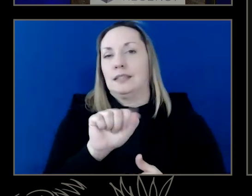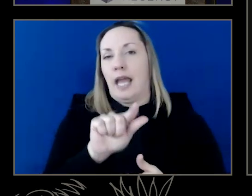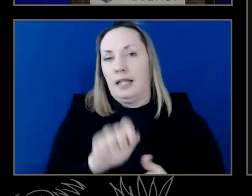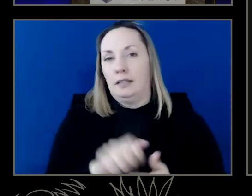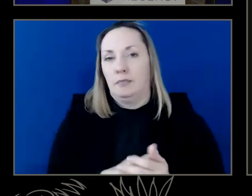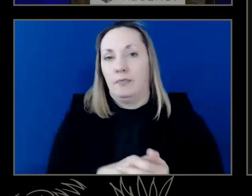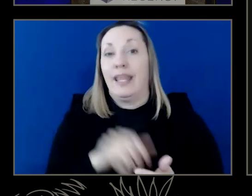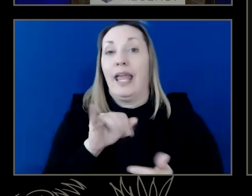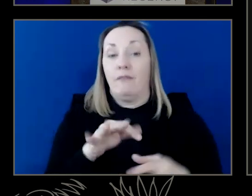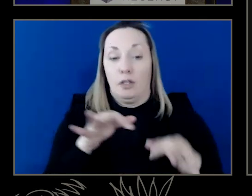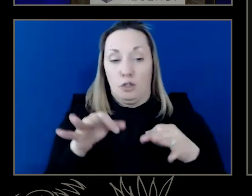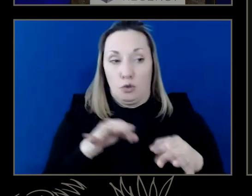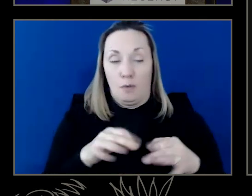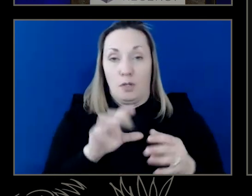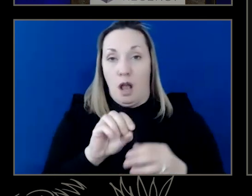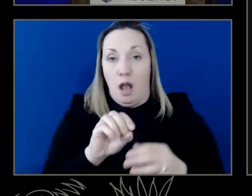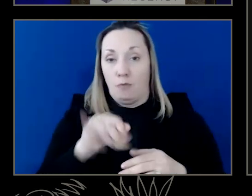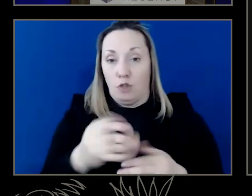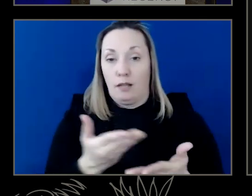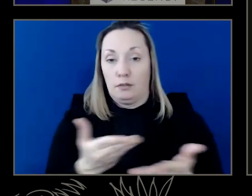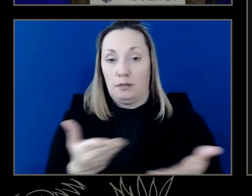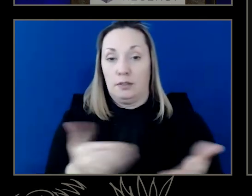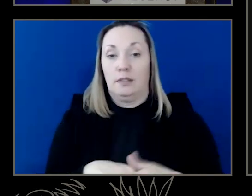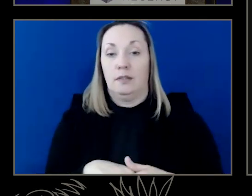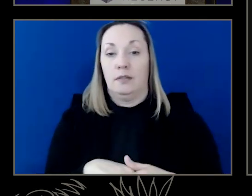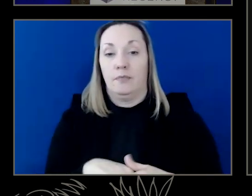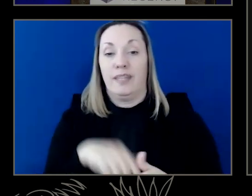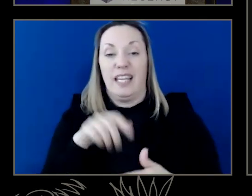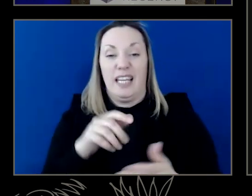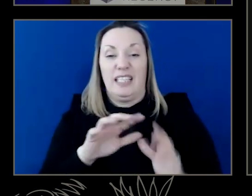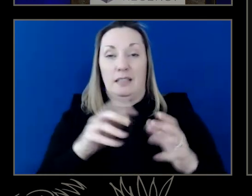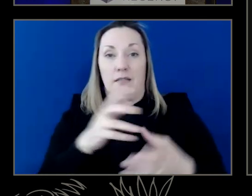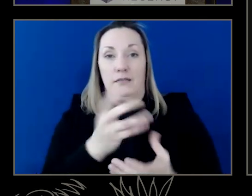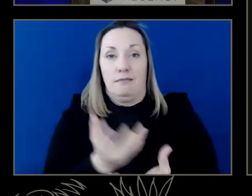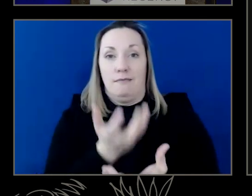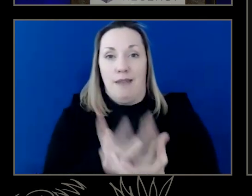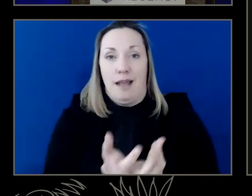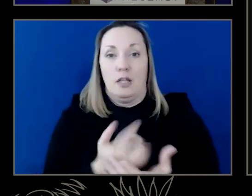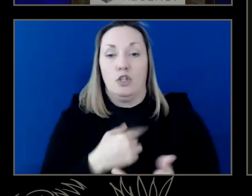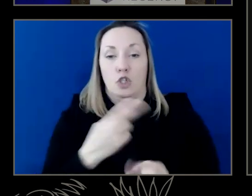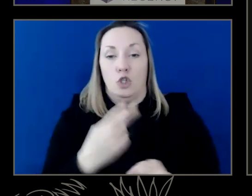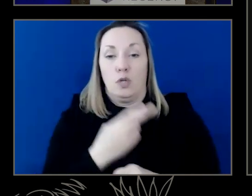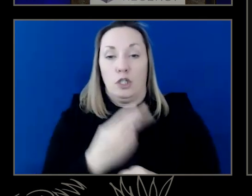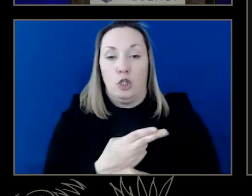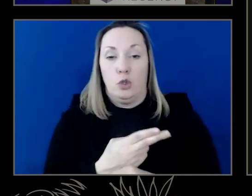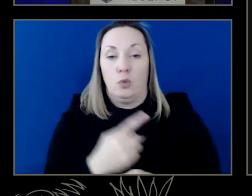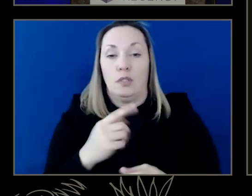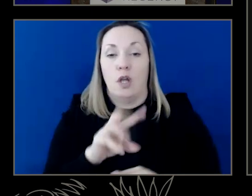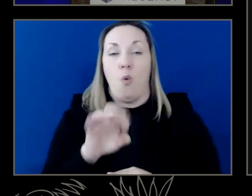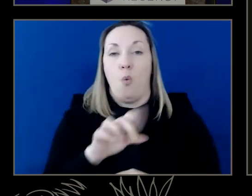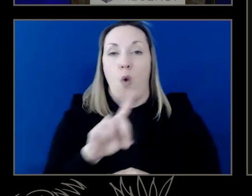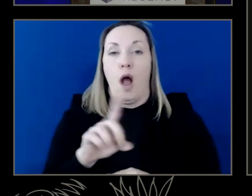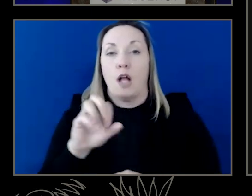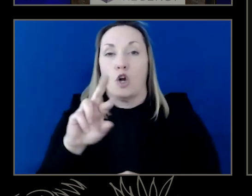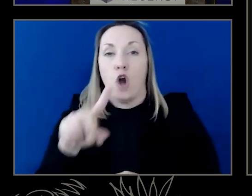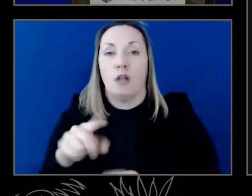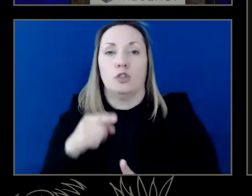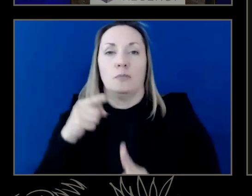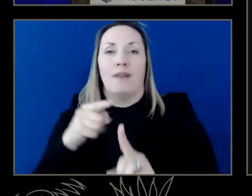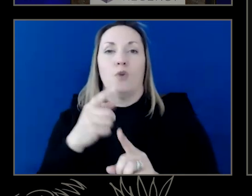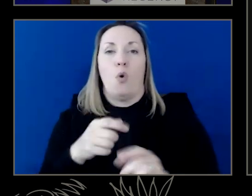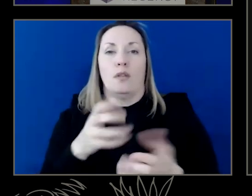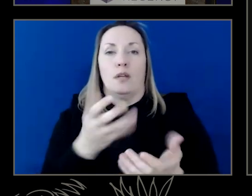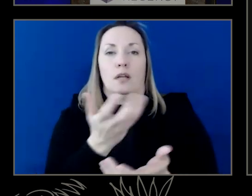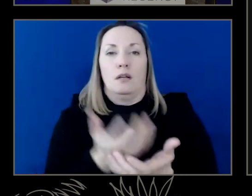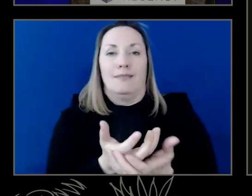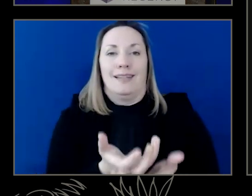If the description object is nested, you can use a wildcard to specify that you want to grant access only to the top level fields.